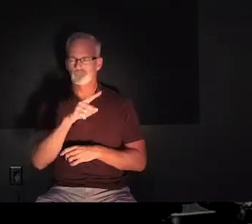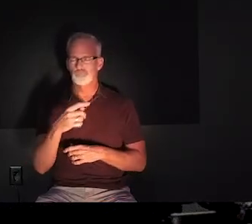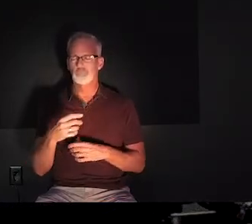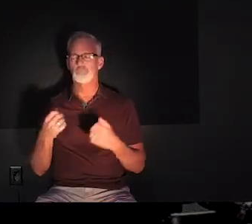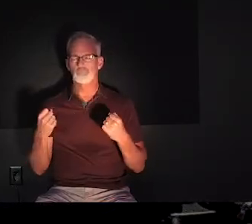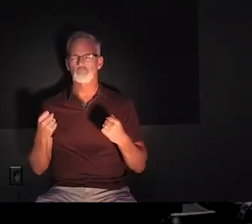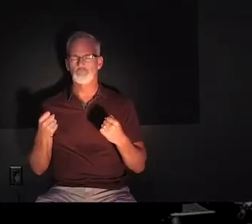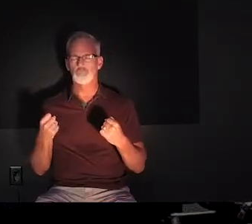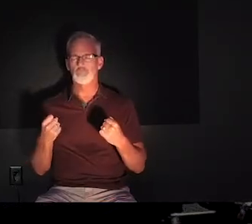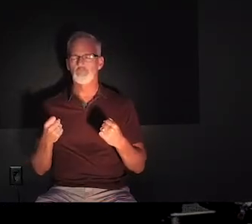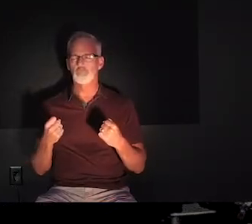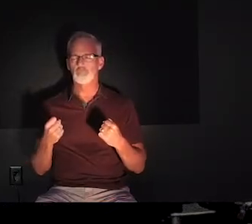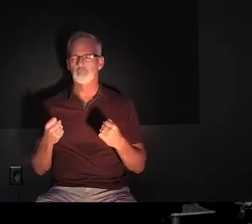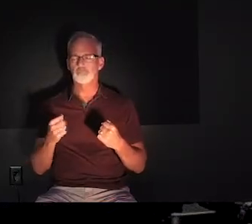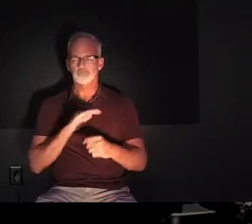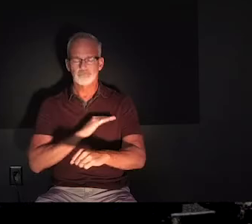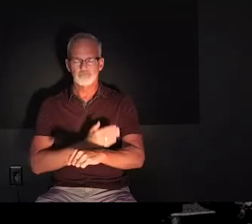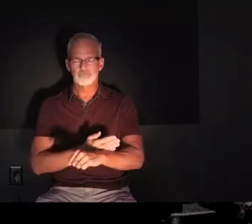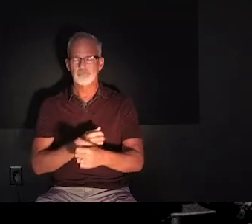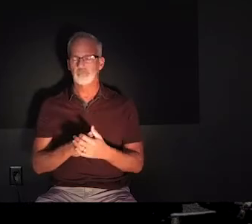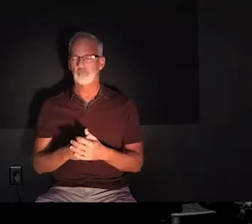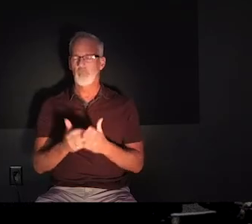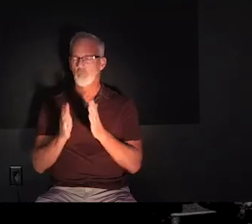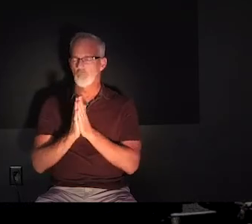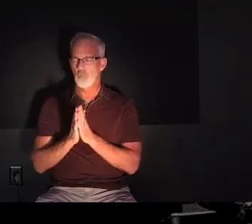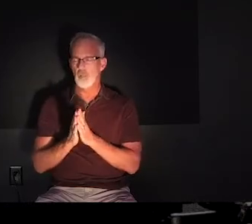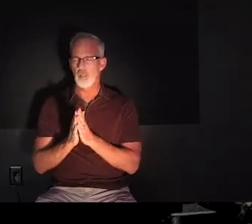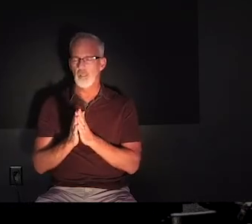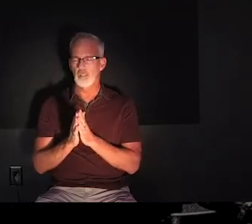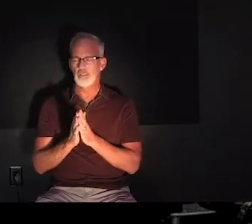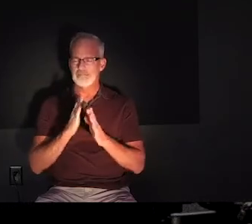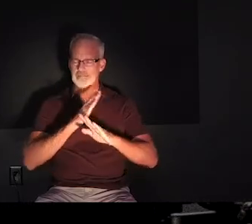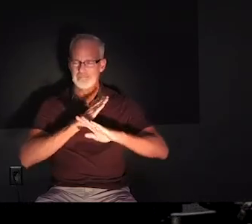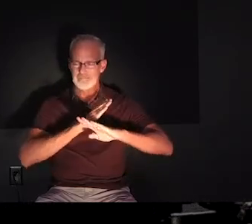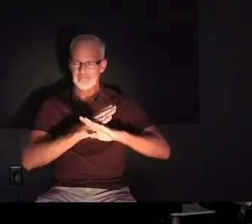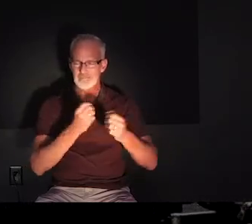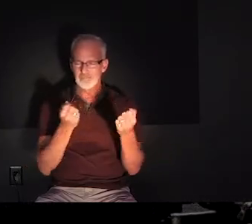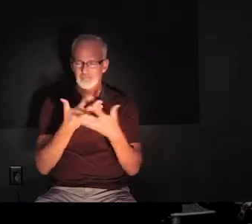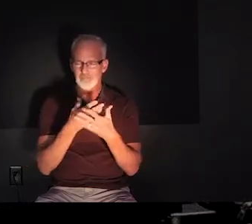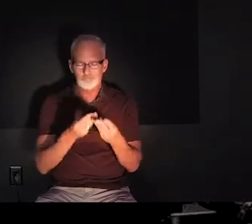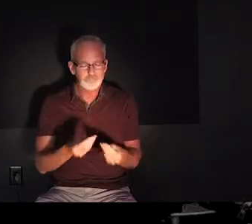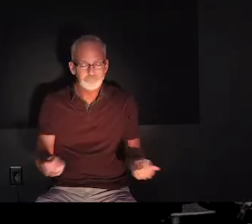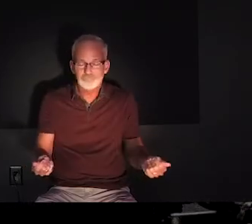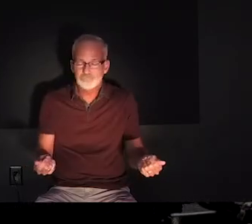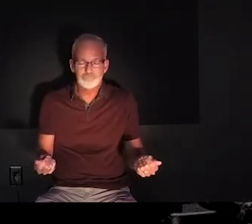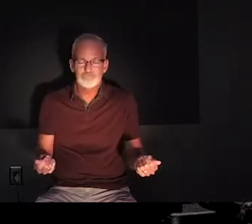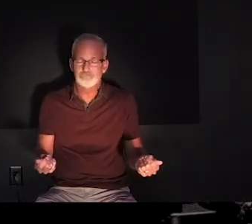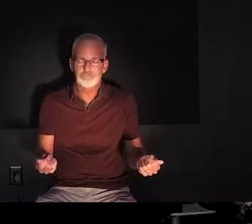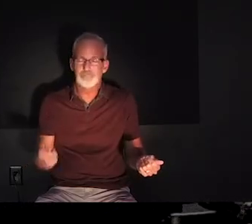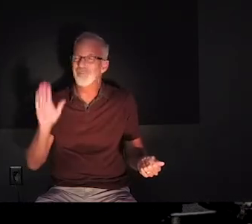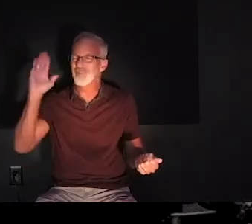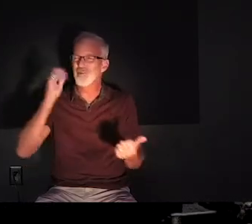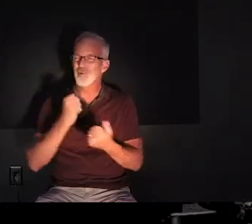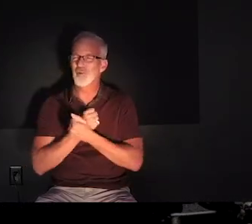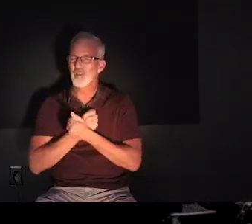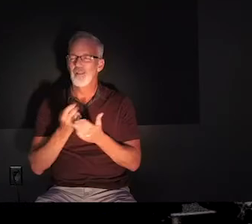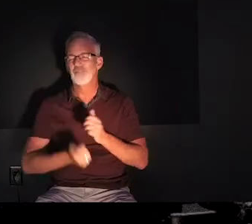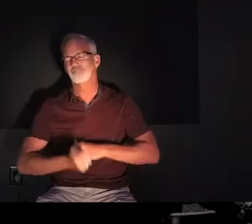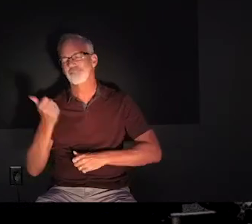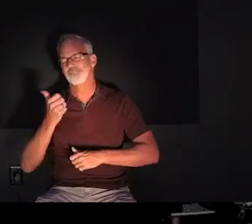strength. I pray for fear to disappear. Your perfect love cast out all